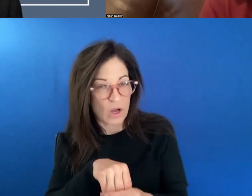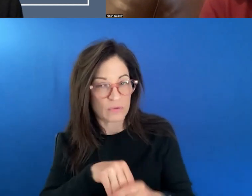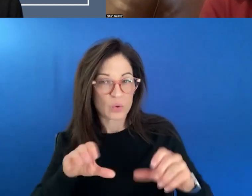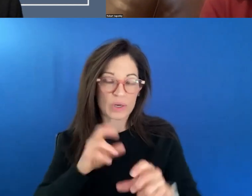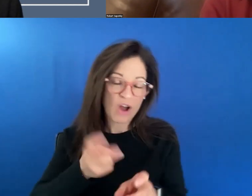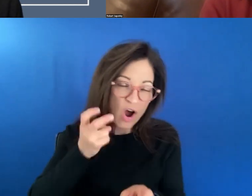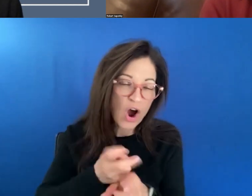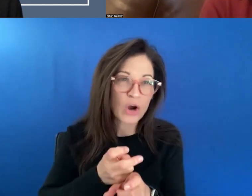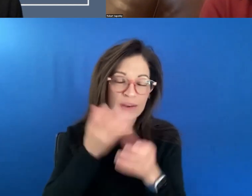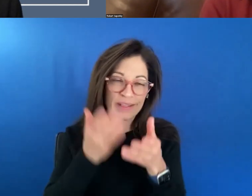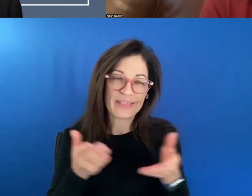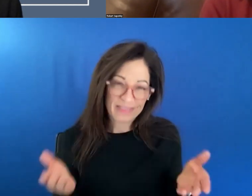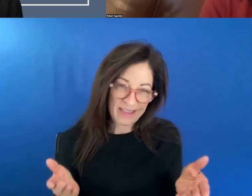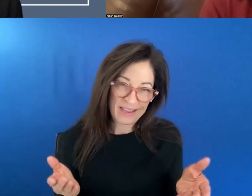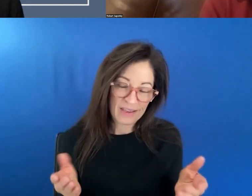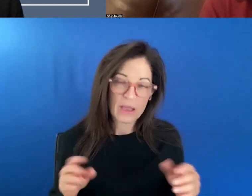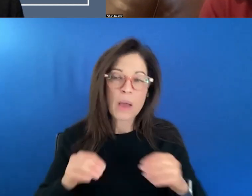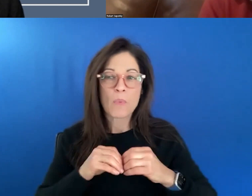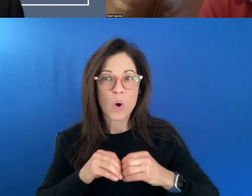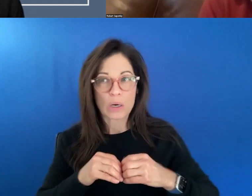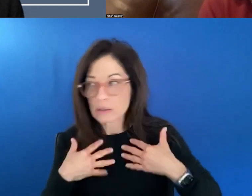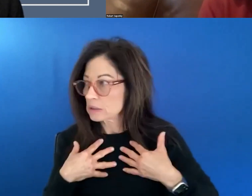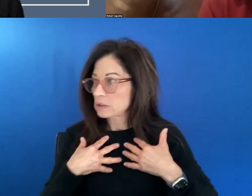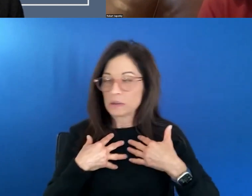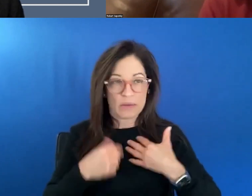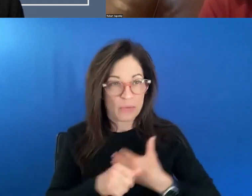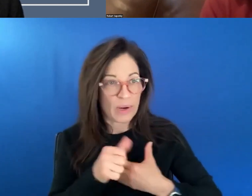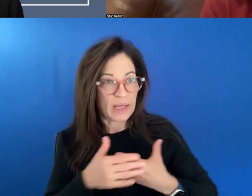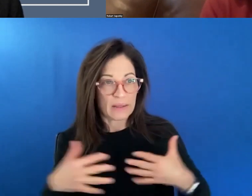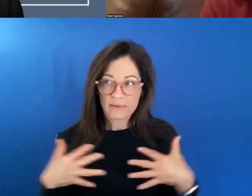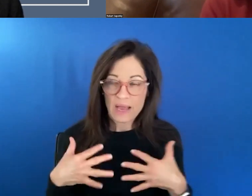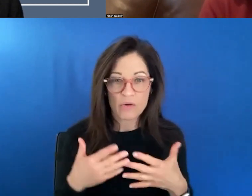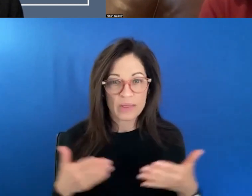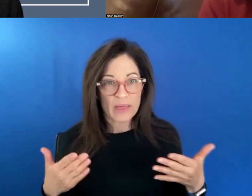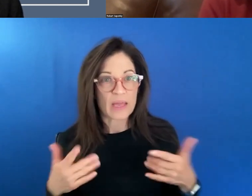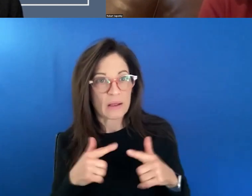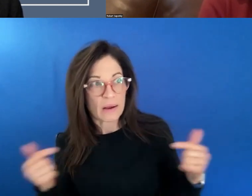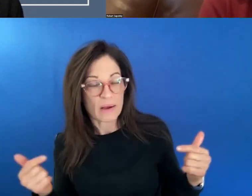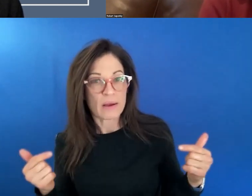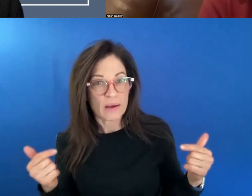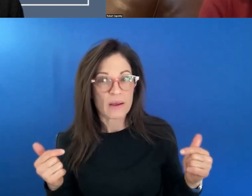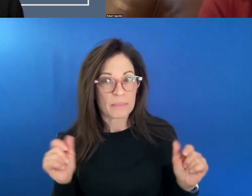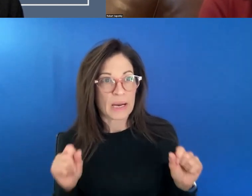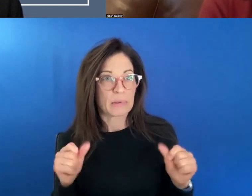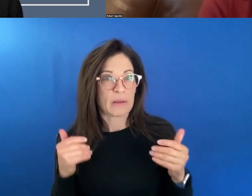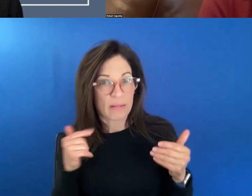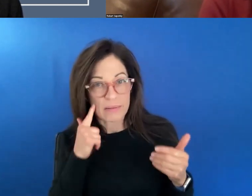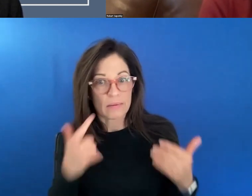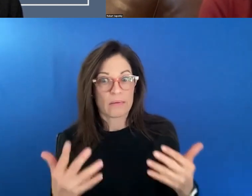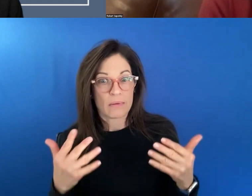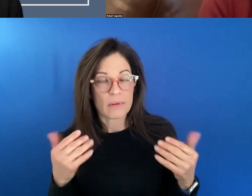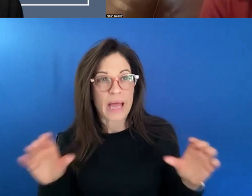harder thing, doing the more threatening thing, doing the more scary thing, so on, of being able to actually act on